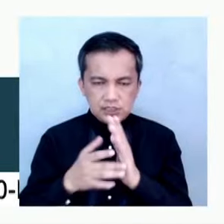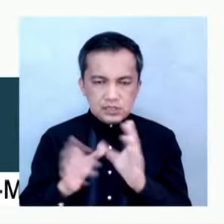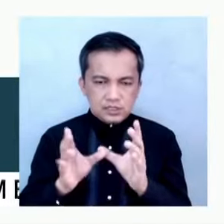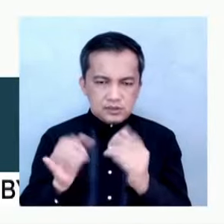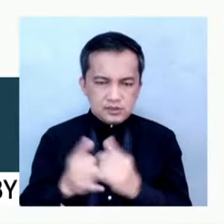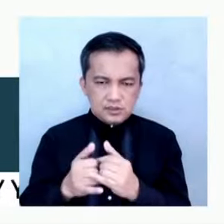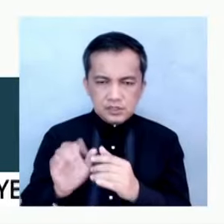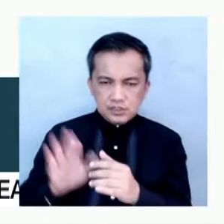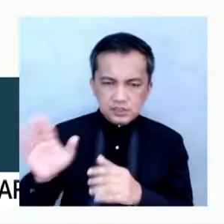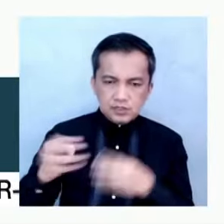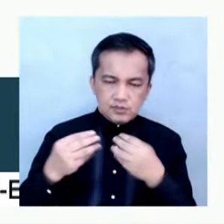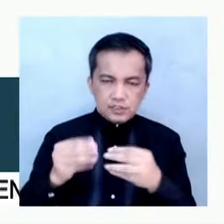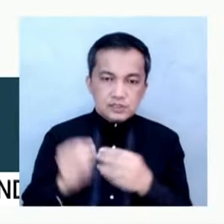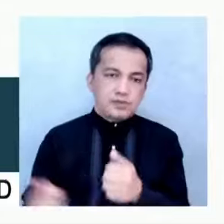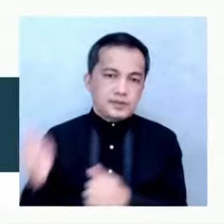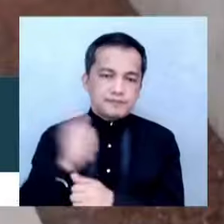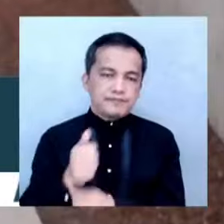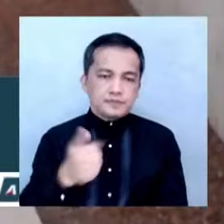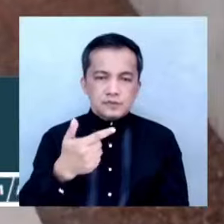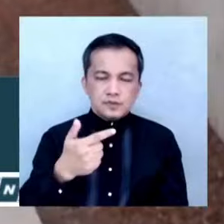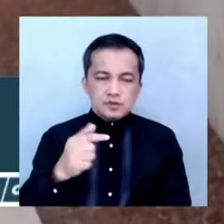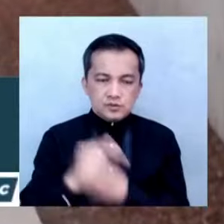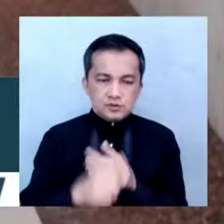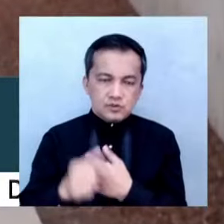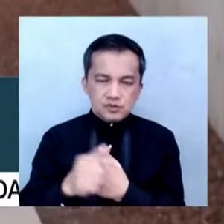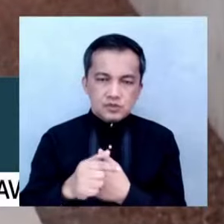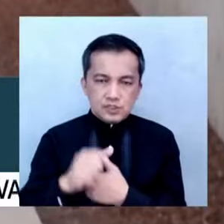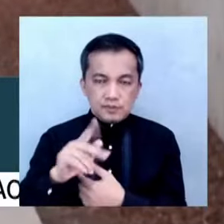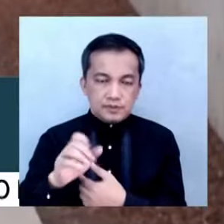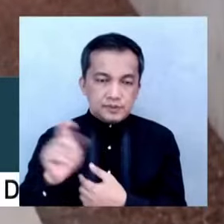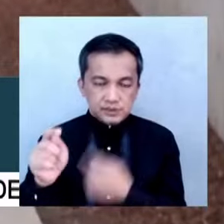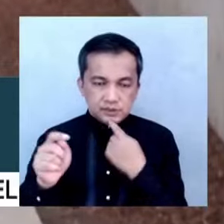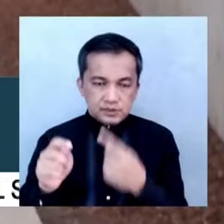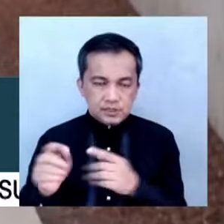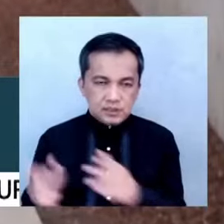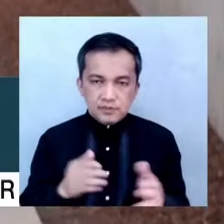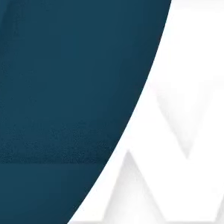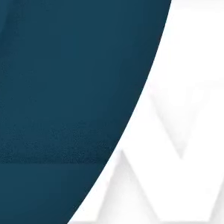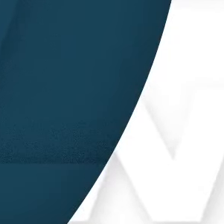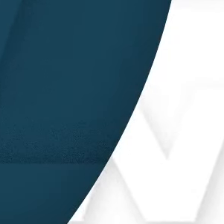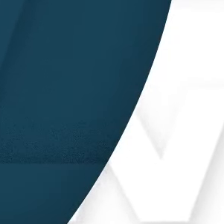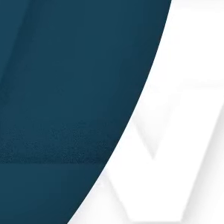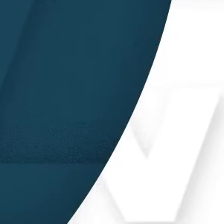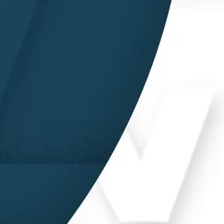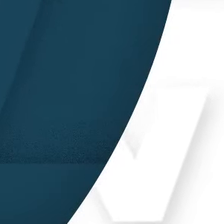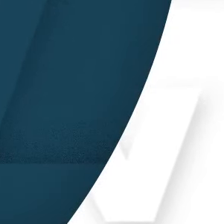market dominance. Google parent Alphabet said it plans to appeal the ruling.